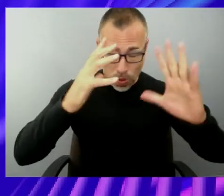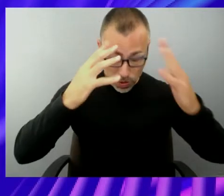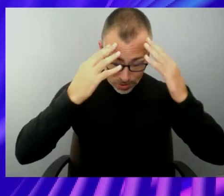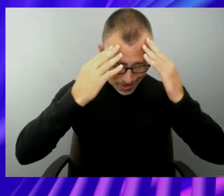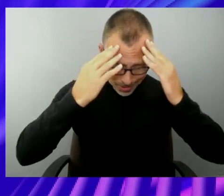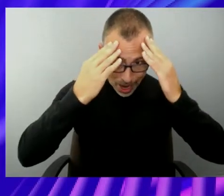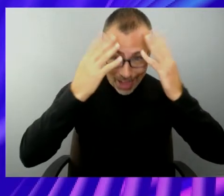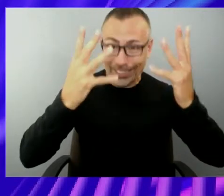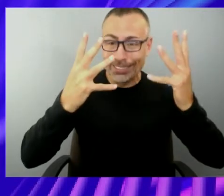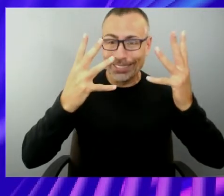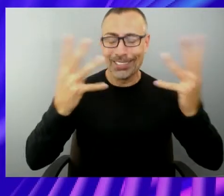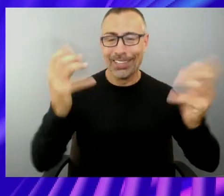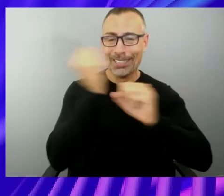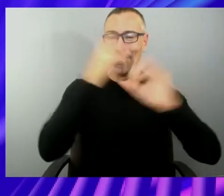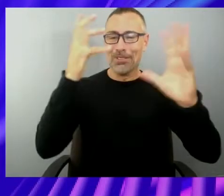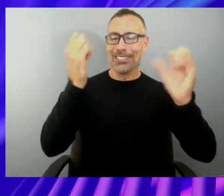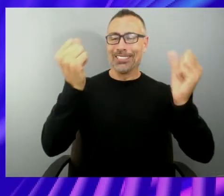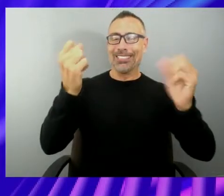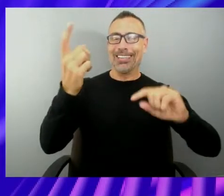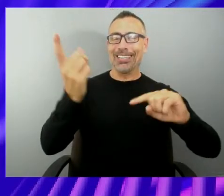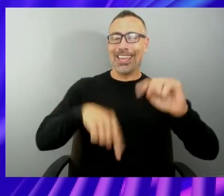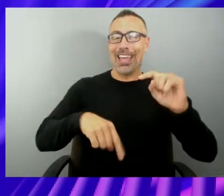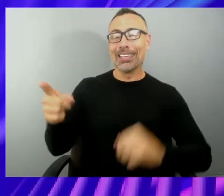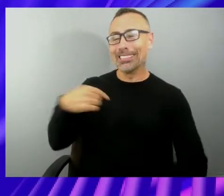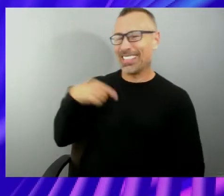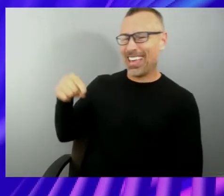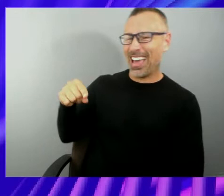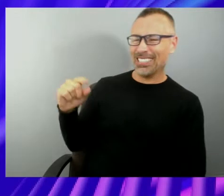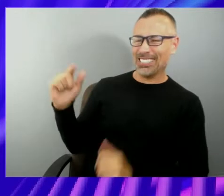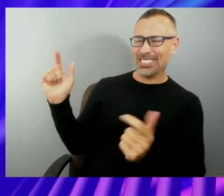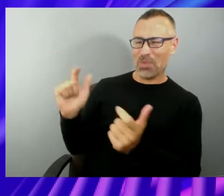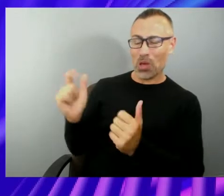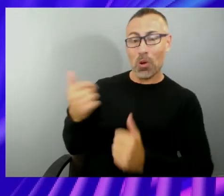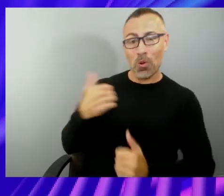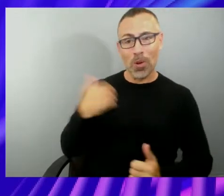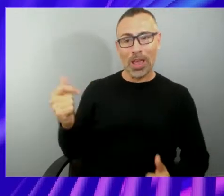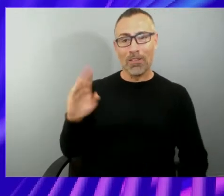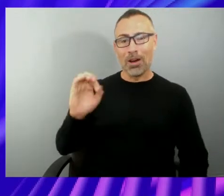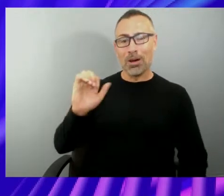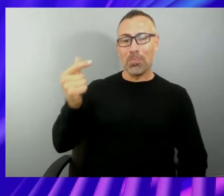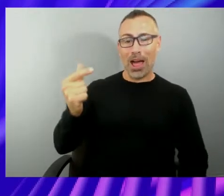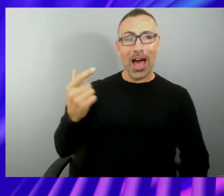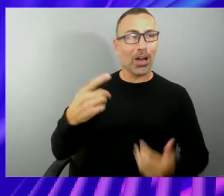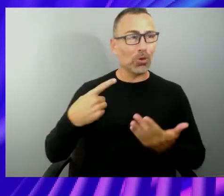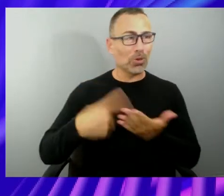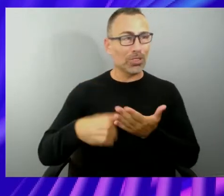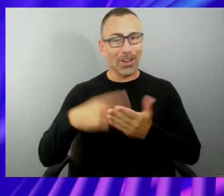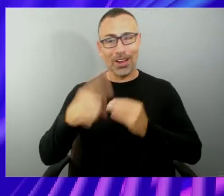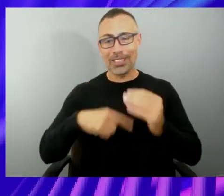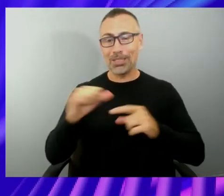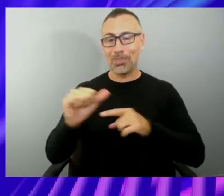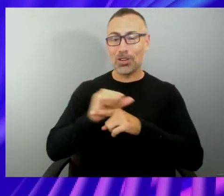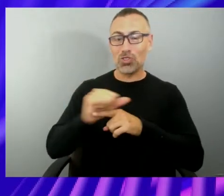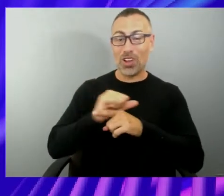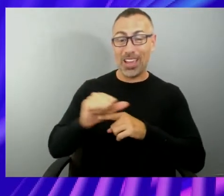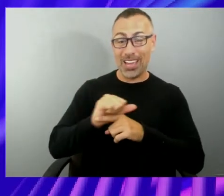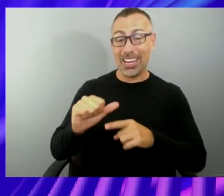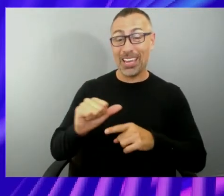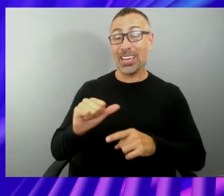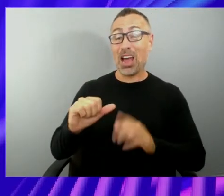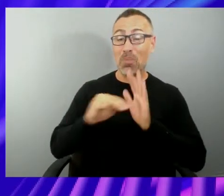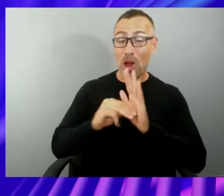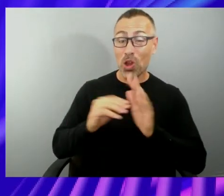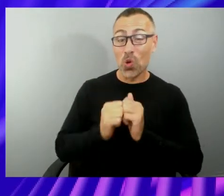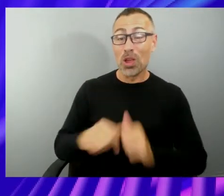we actually have a blog which people can go through, which talks about training a model with 175 plus billion